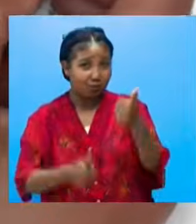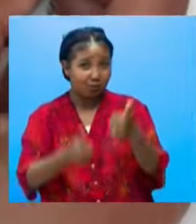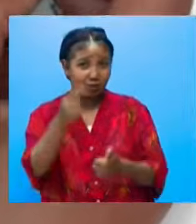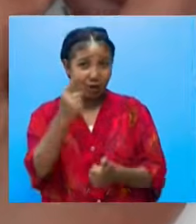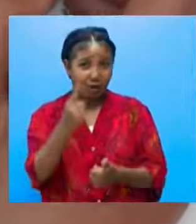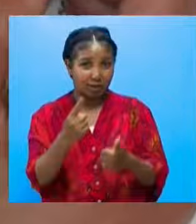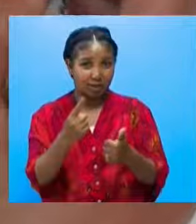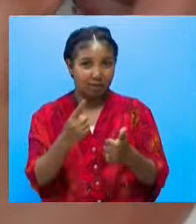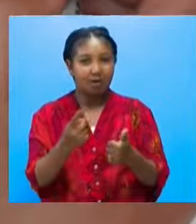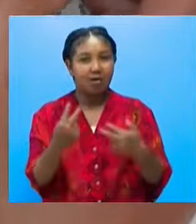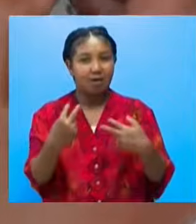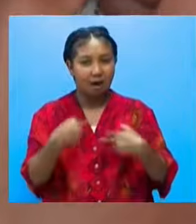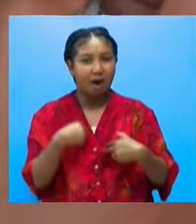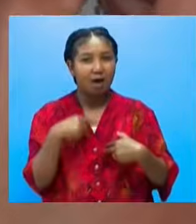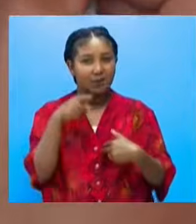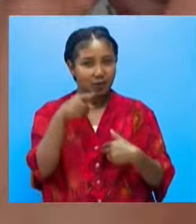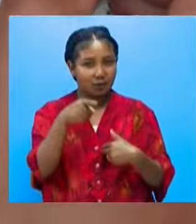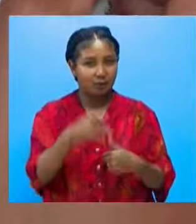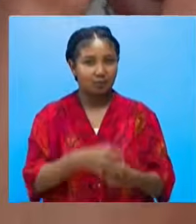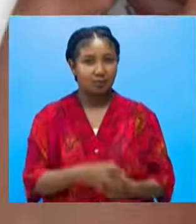one have you